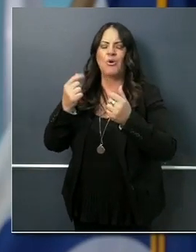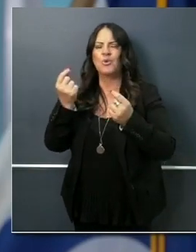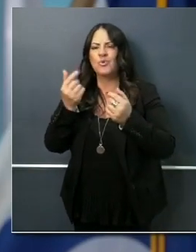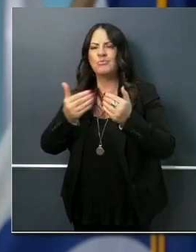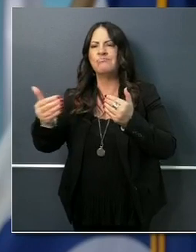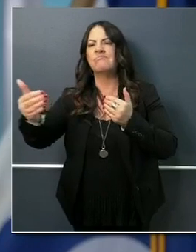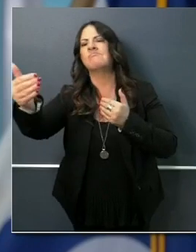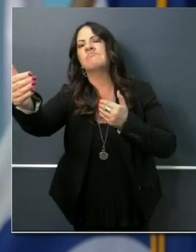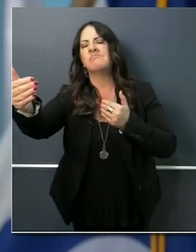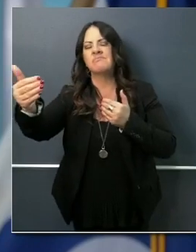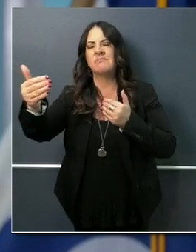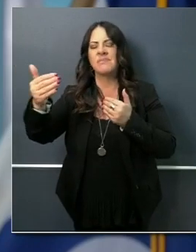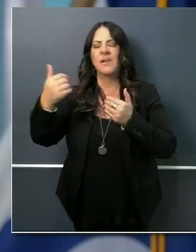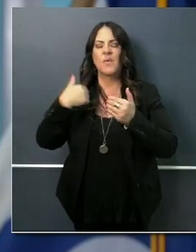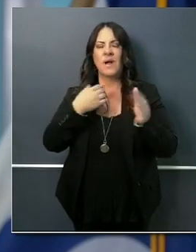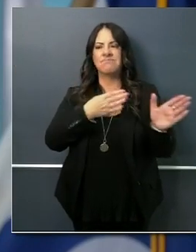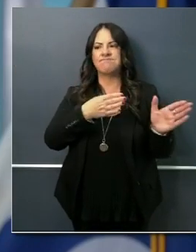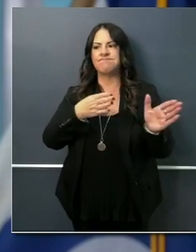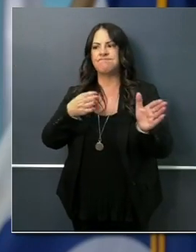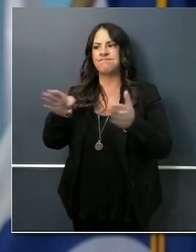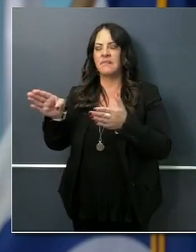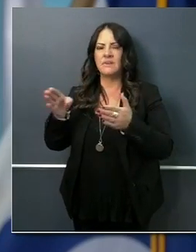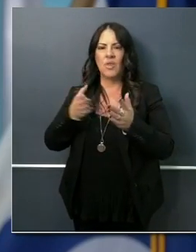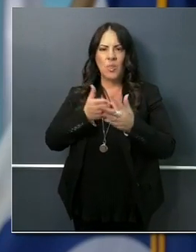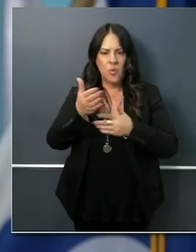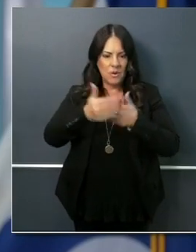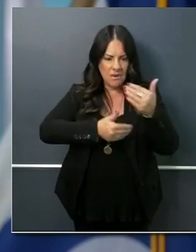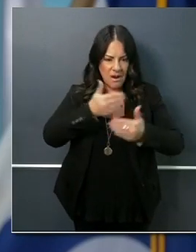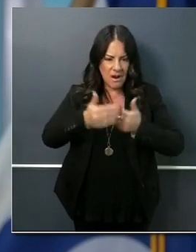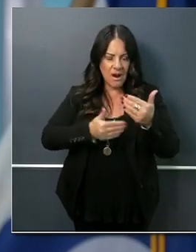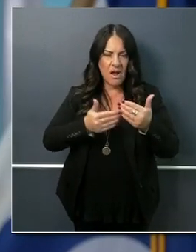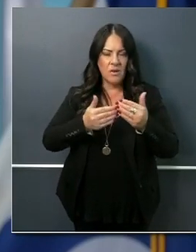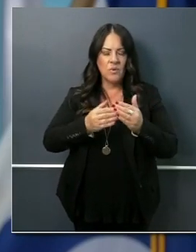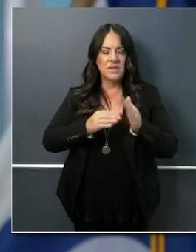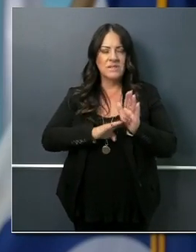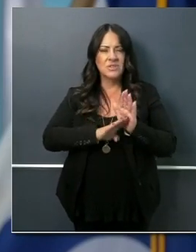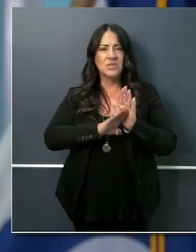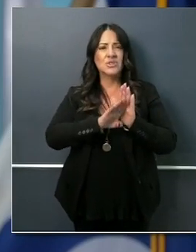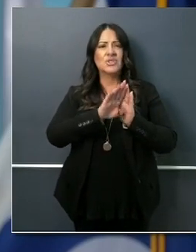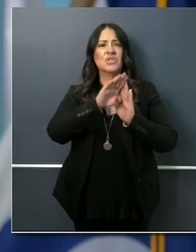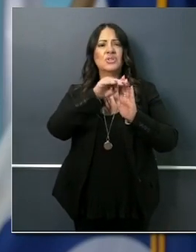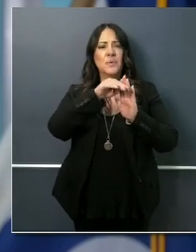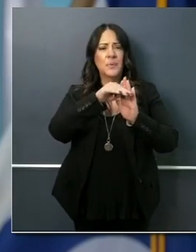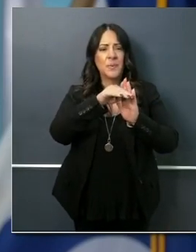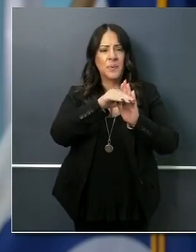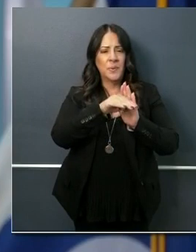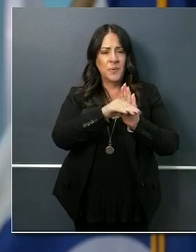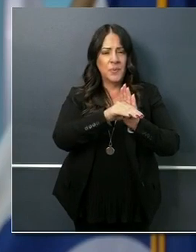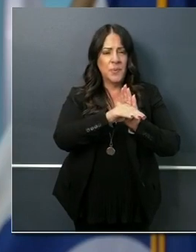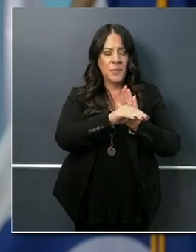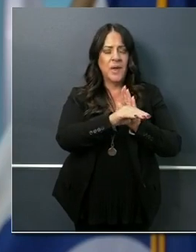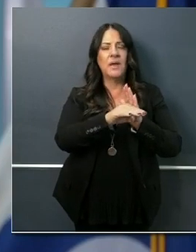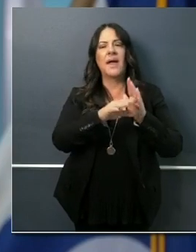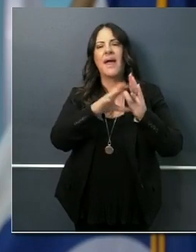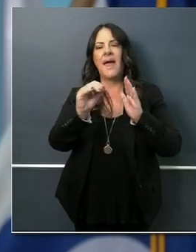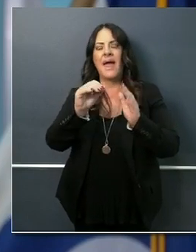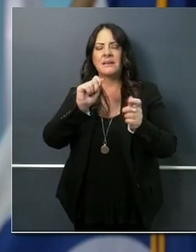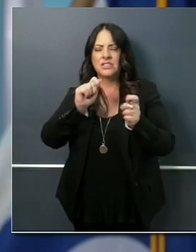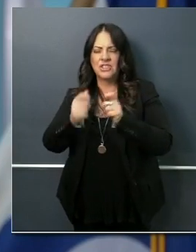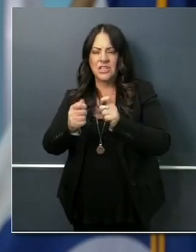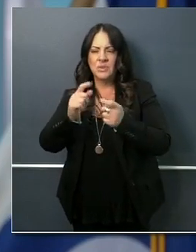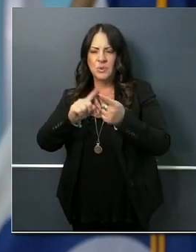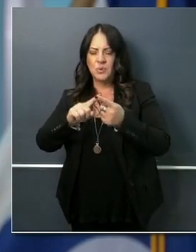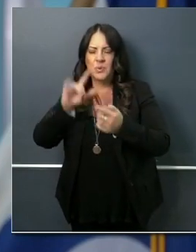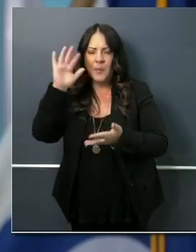and phase as we move through this process around surge to the issues of suppression, ultimately through